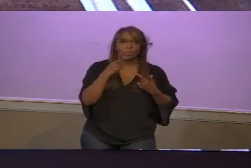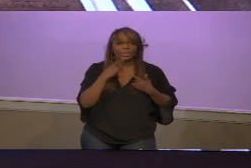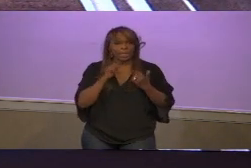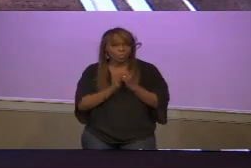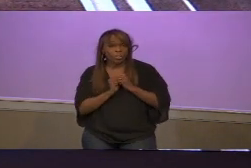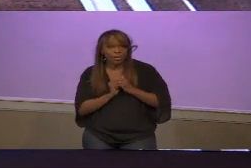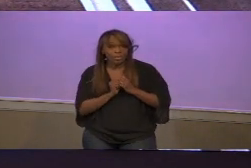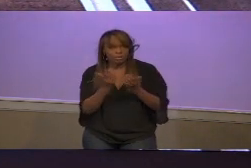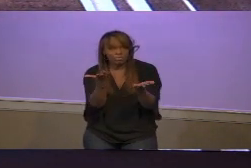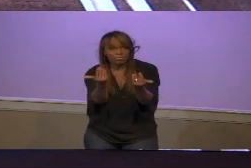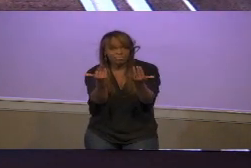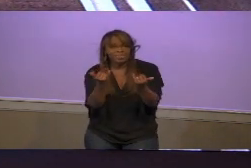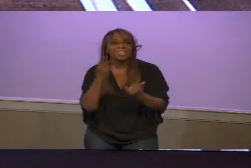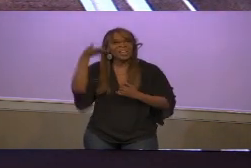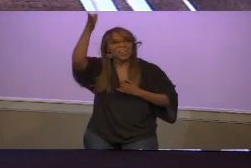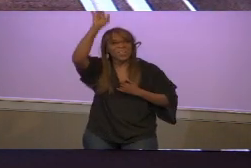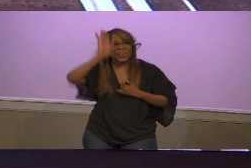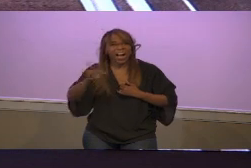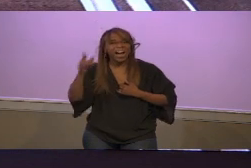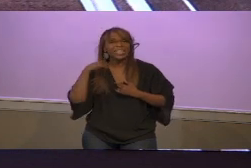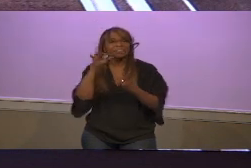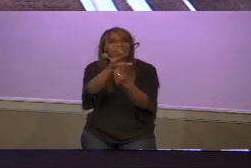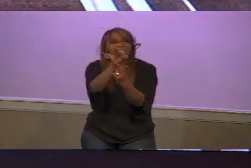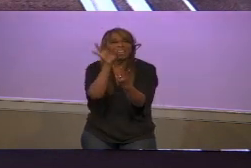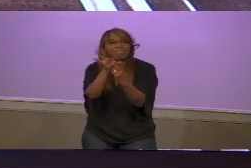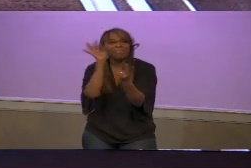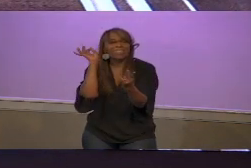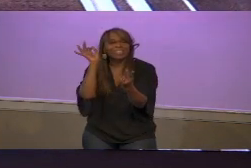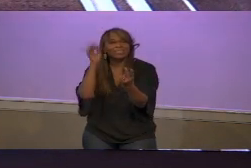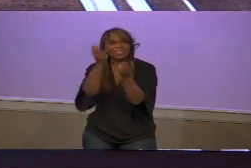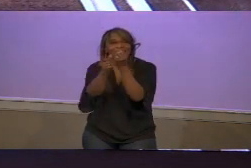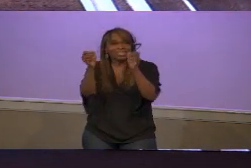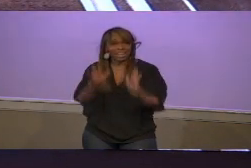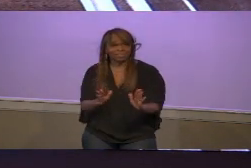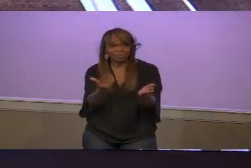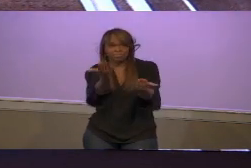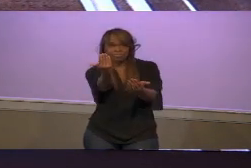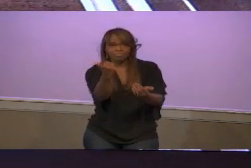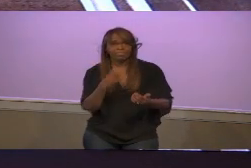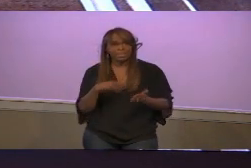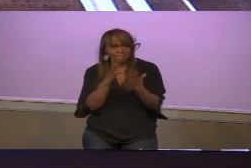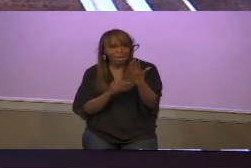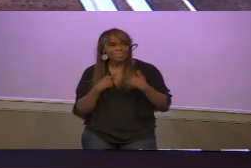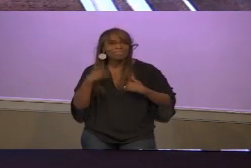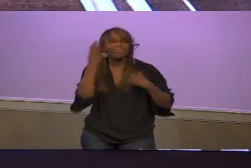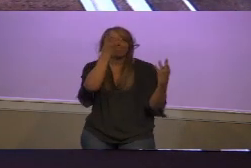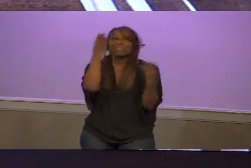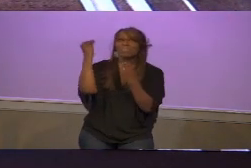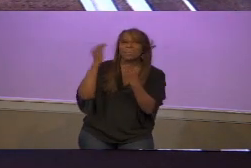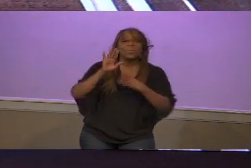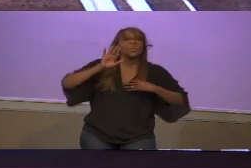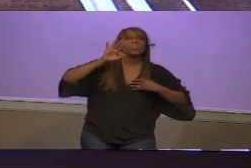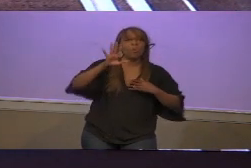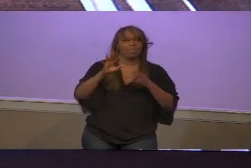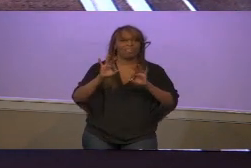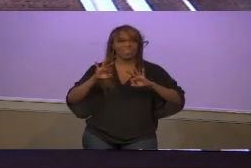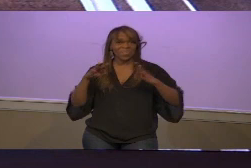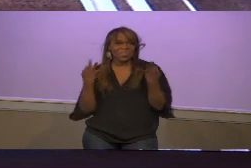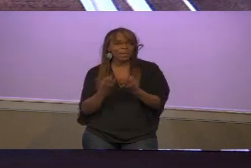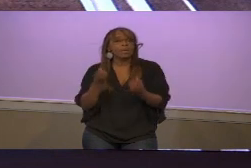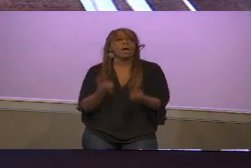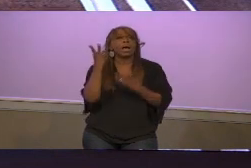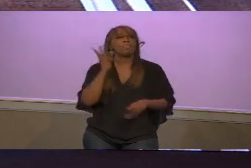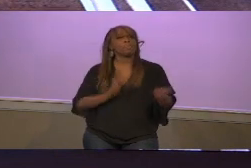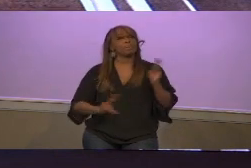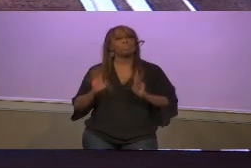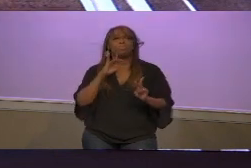me readily that he is a selective savior? I mean, think about it. In your family, how many people